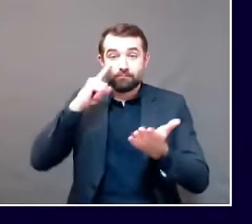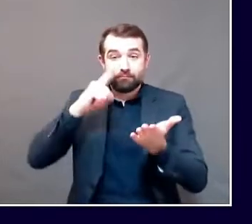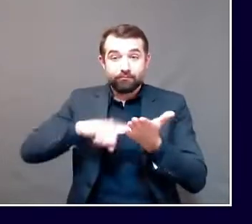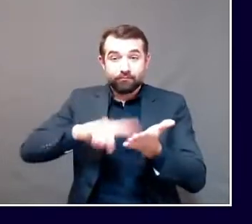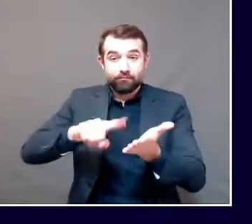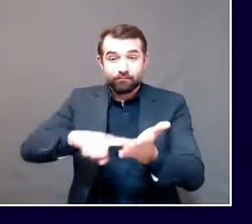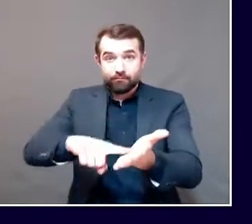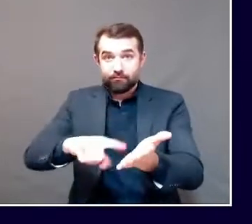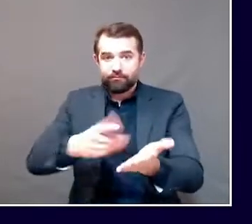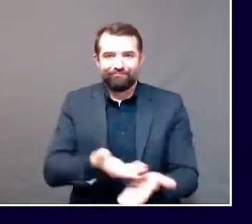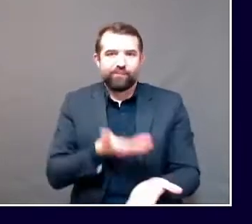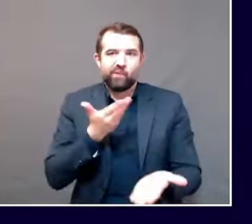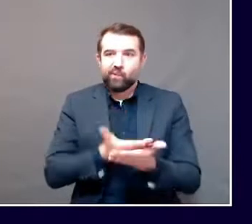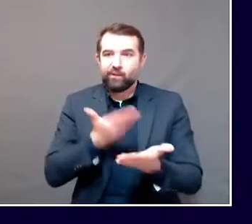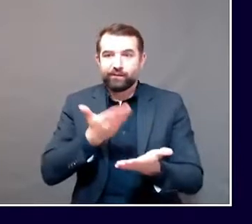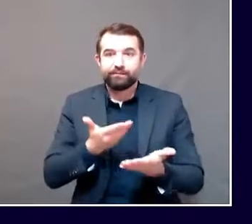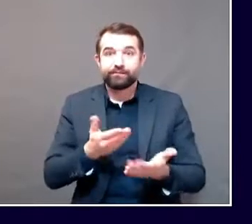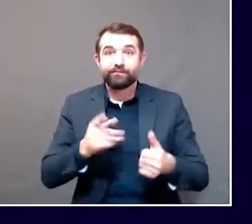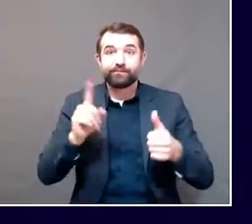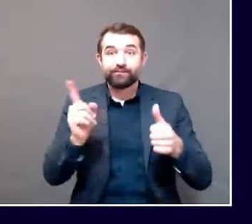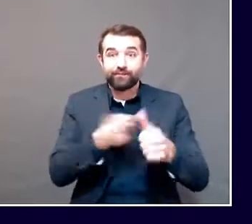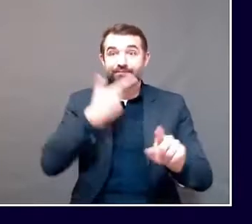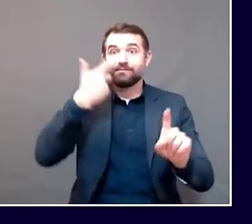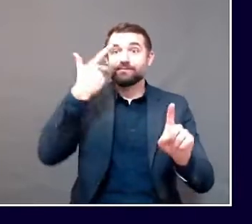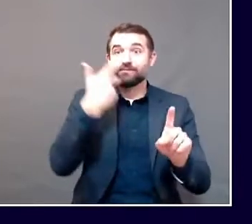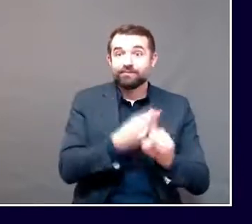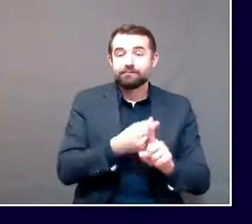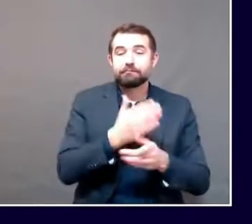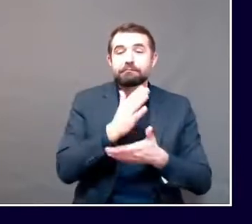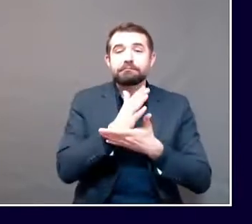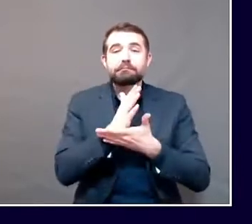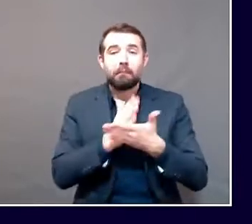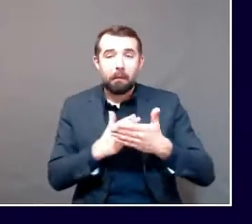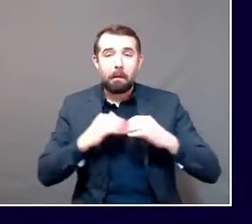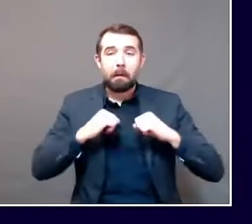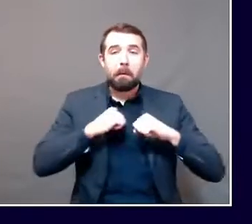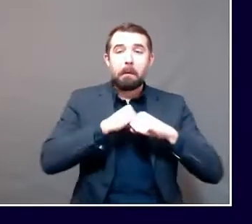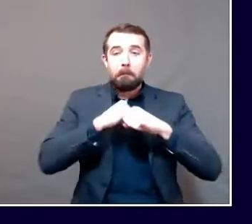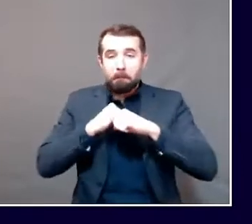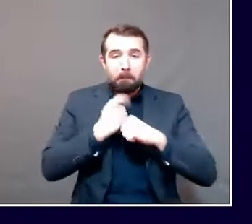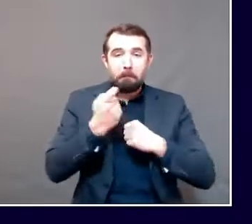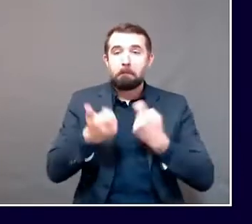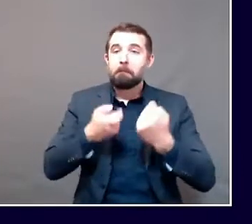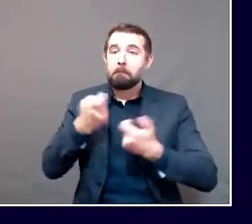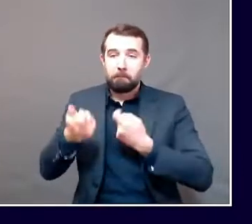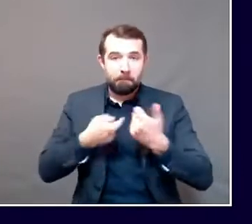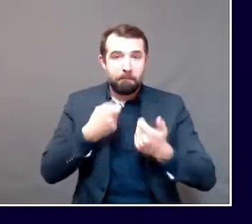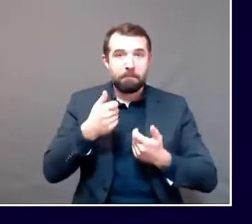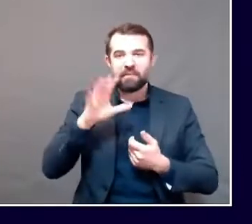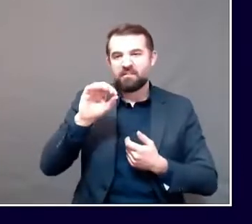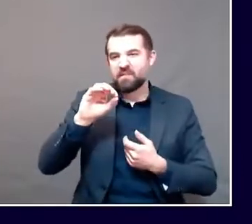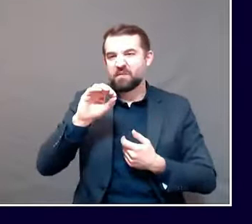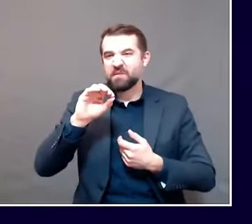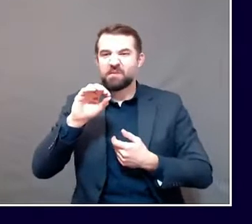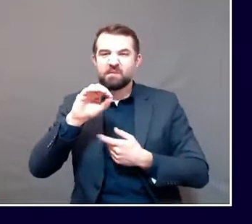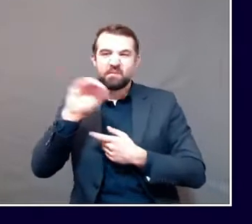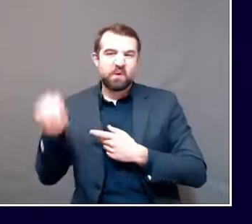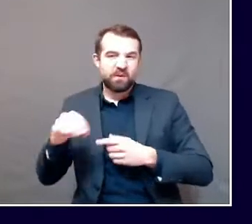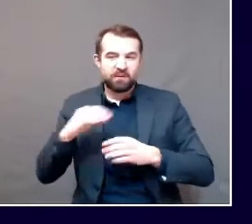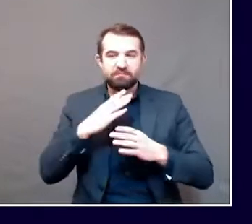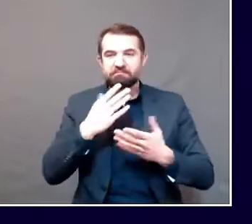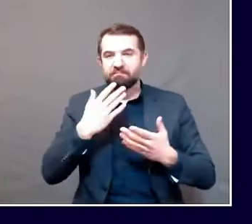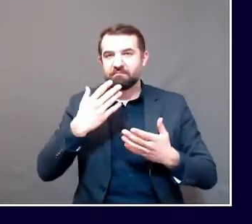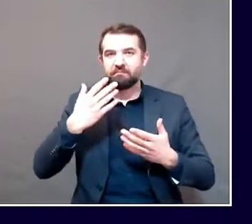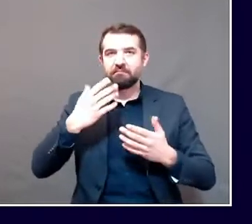dose. But for example, in one study, it only reached about 50% efficacy after one dose, according to a paper that